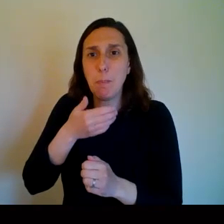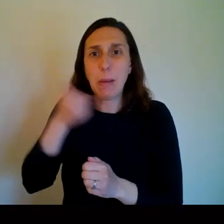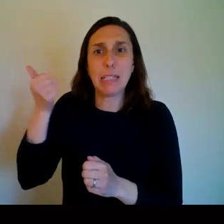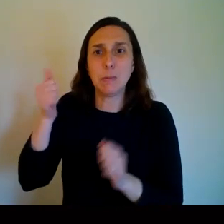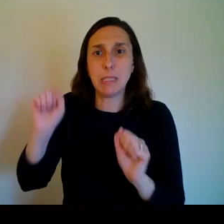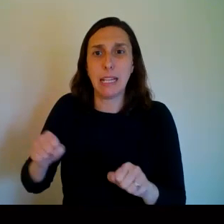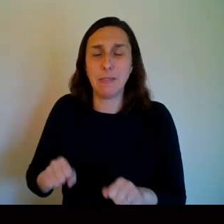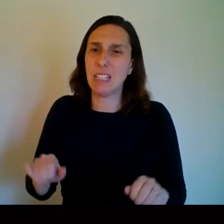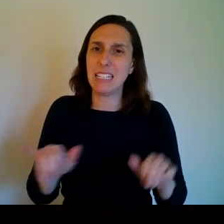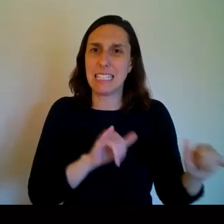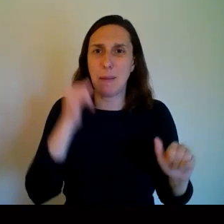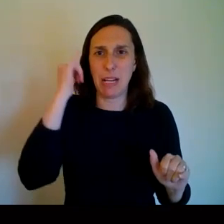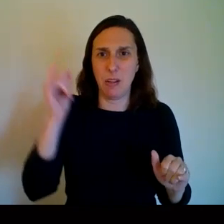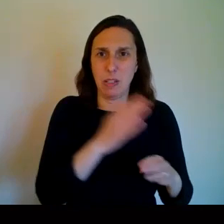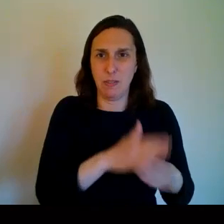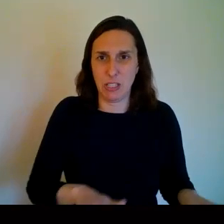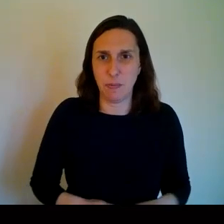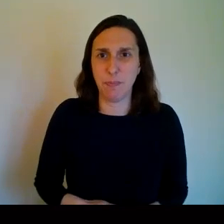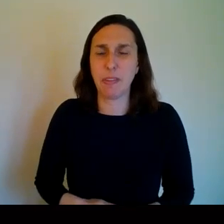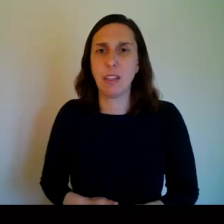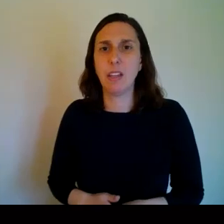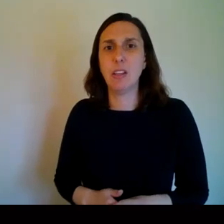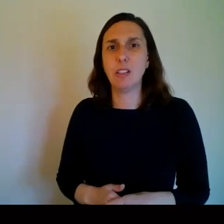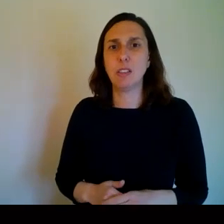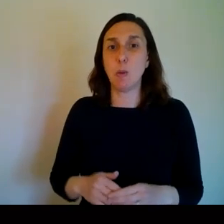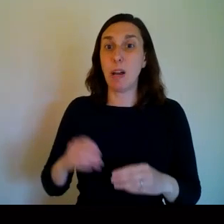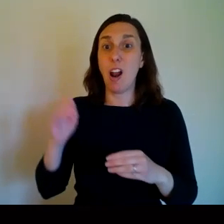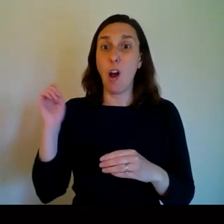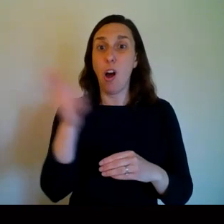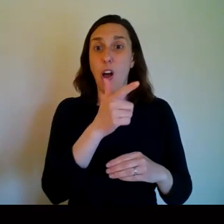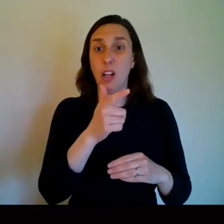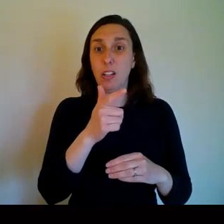The key here is all of these functions have to exist on the same domain.